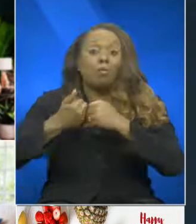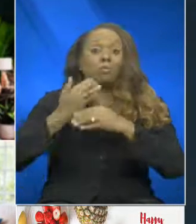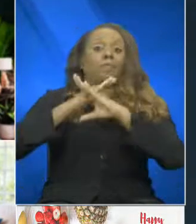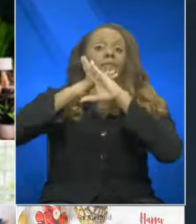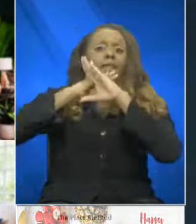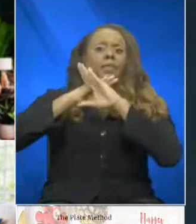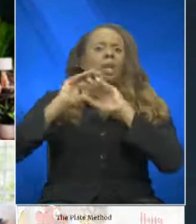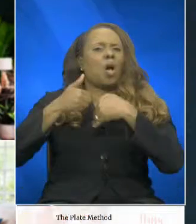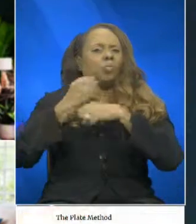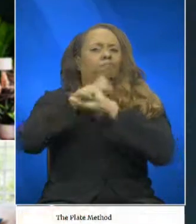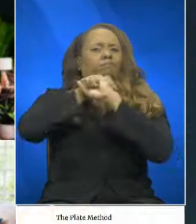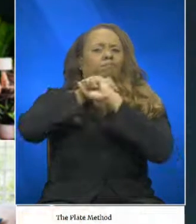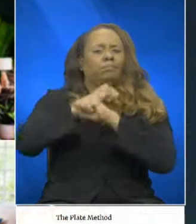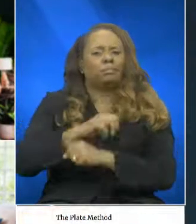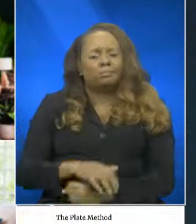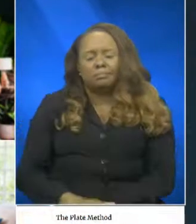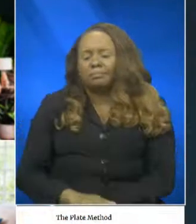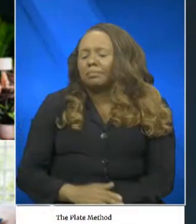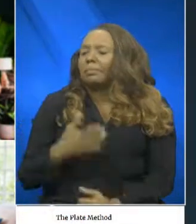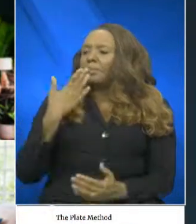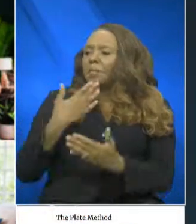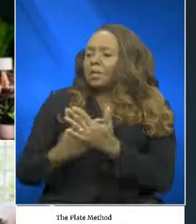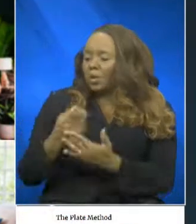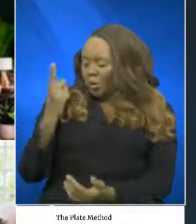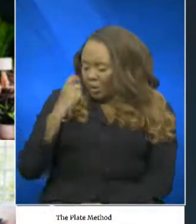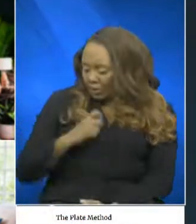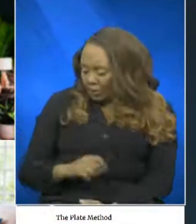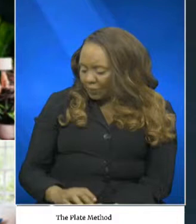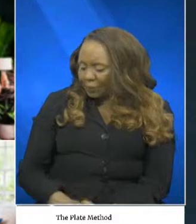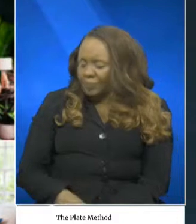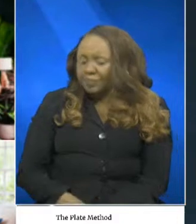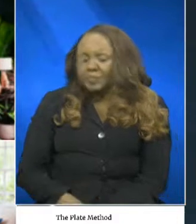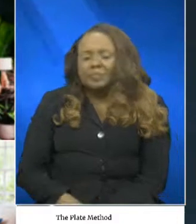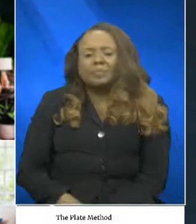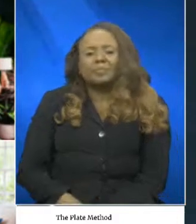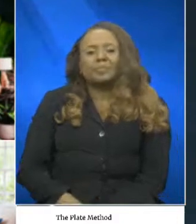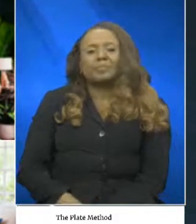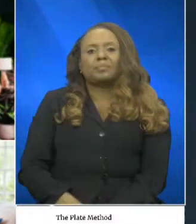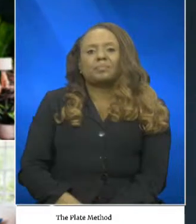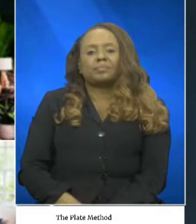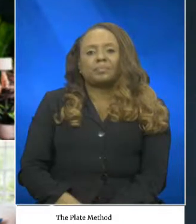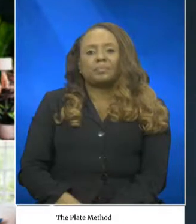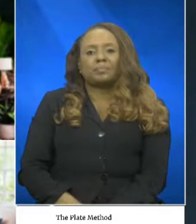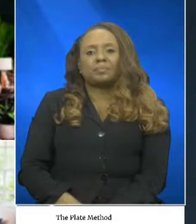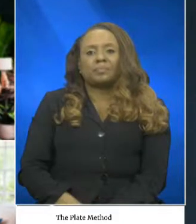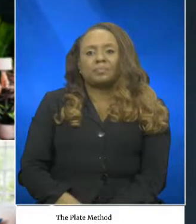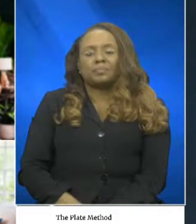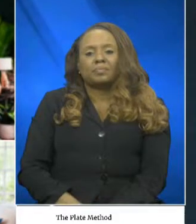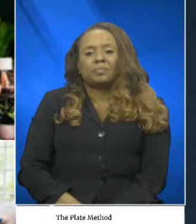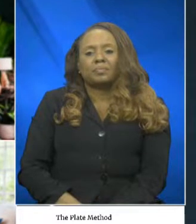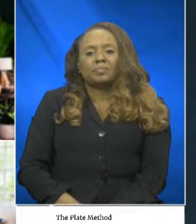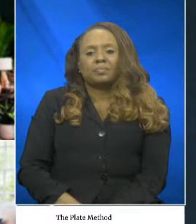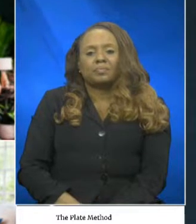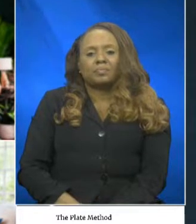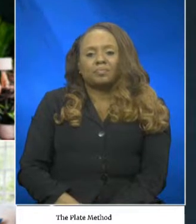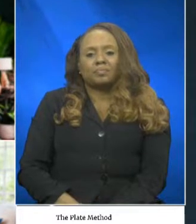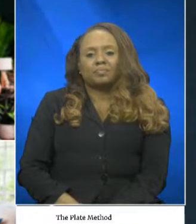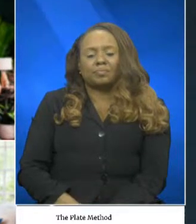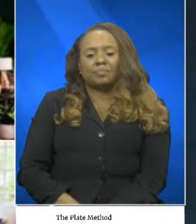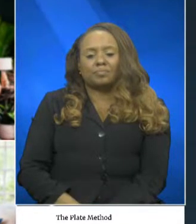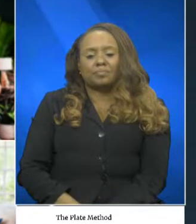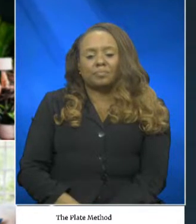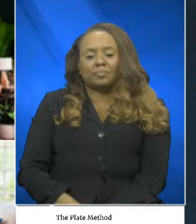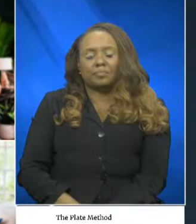That is a very, very good question. And this is one where I think for a long time we as doctors